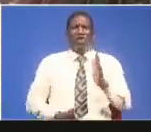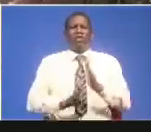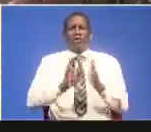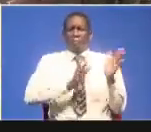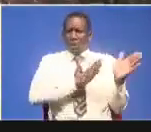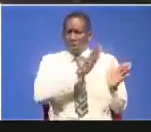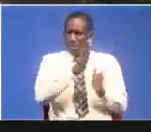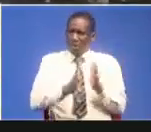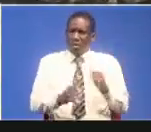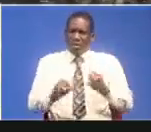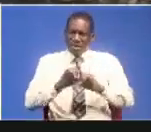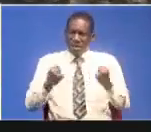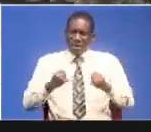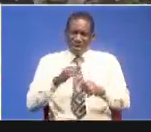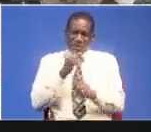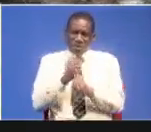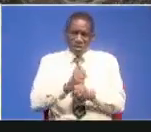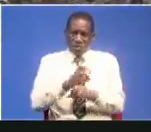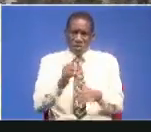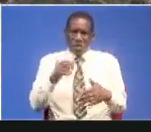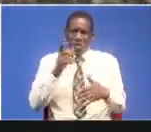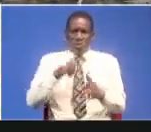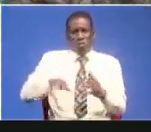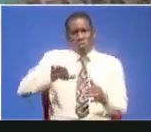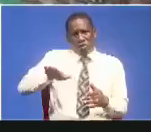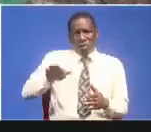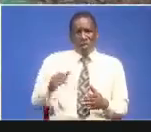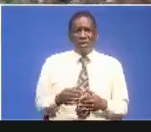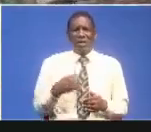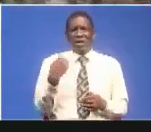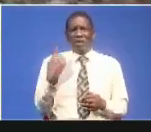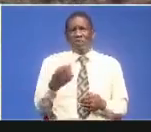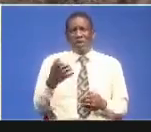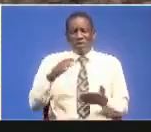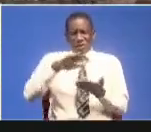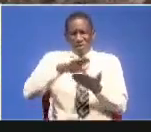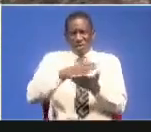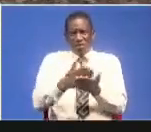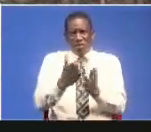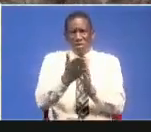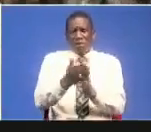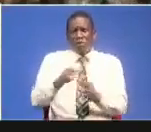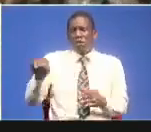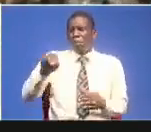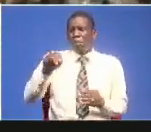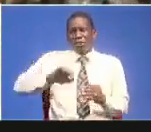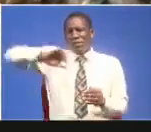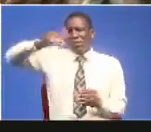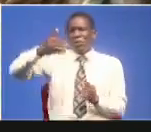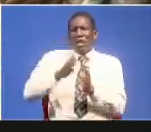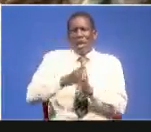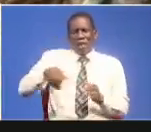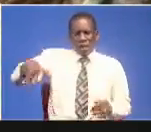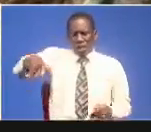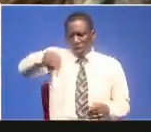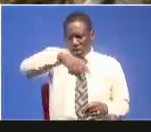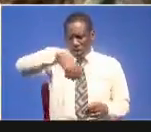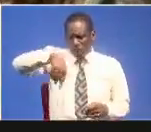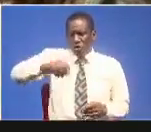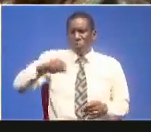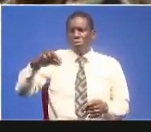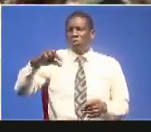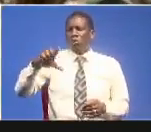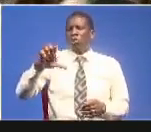plan. The cleanup happened, but what remains is just the section between Museum Hill and the Globe roundabout. The